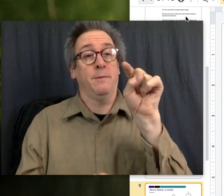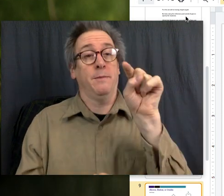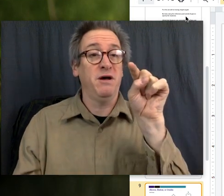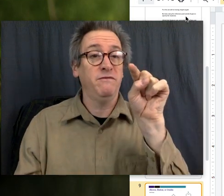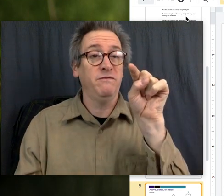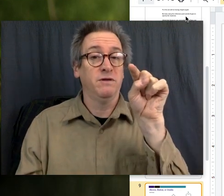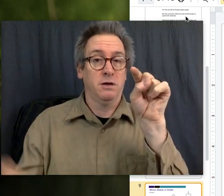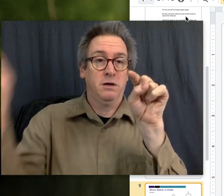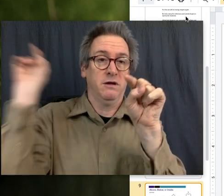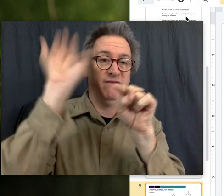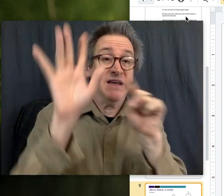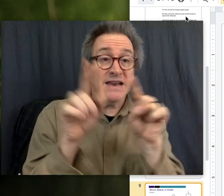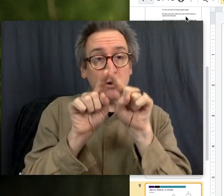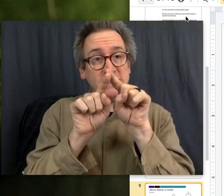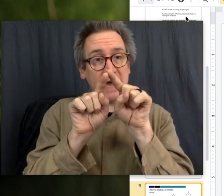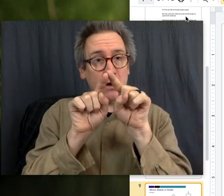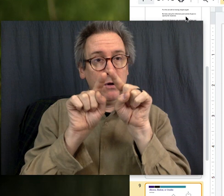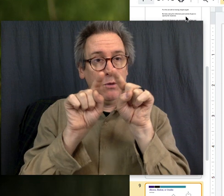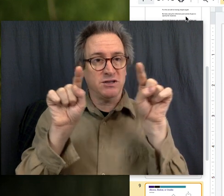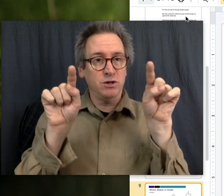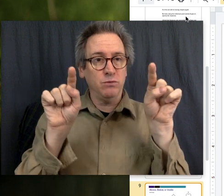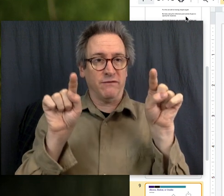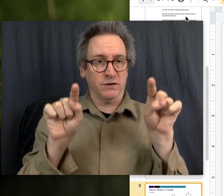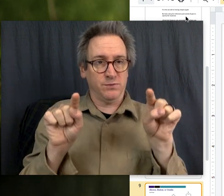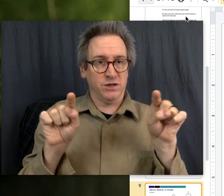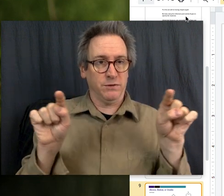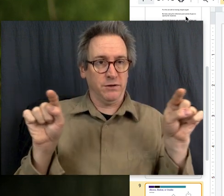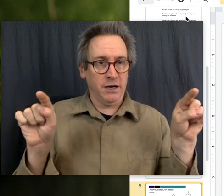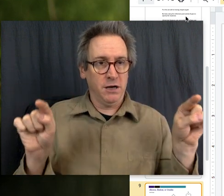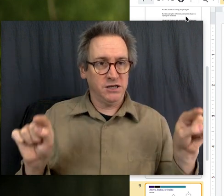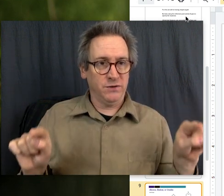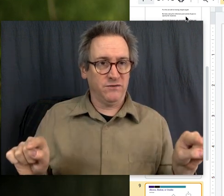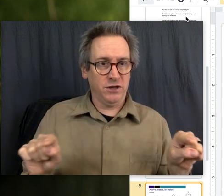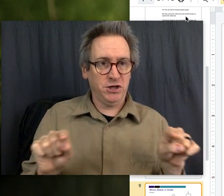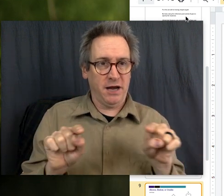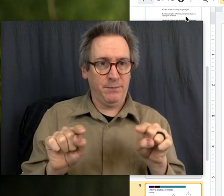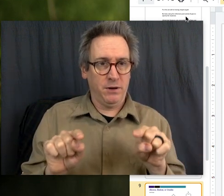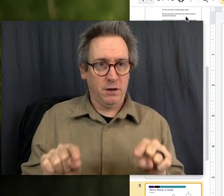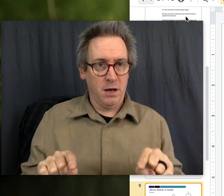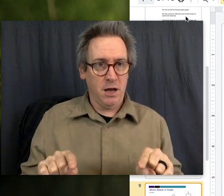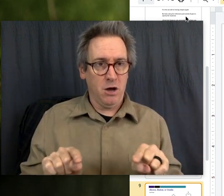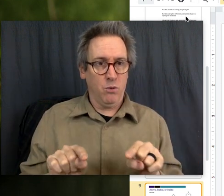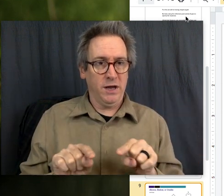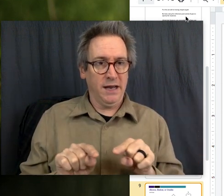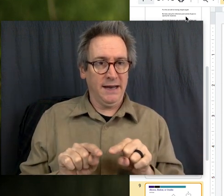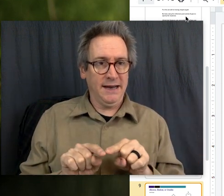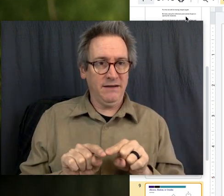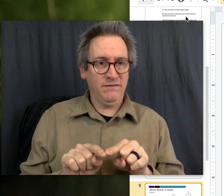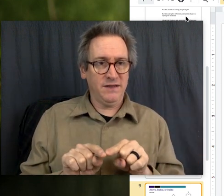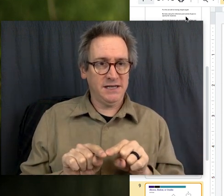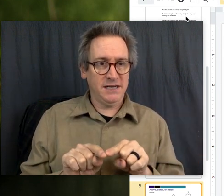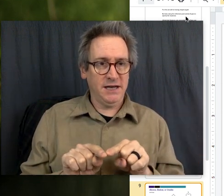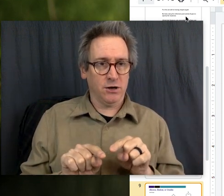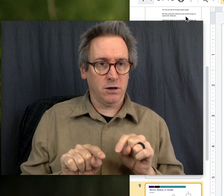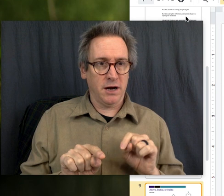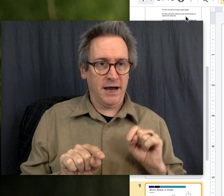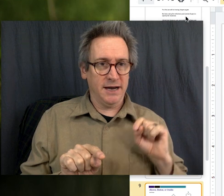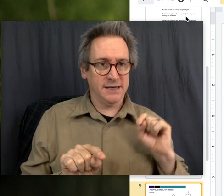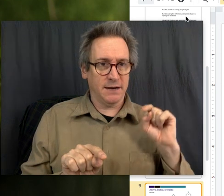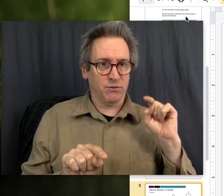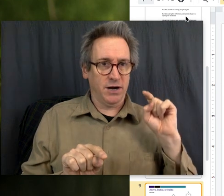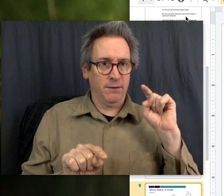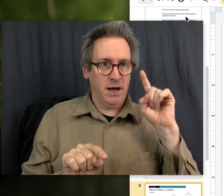And up above. And notice how we've got 2 reference points, right? So we've drawn the shape. We leave this here,